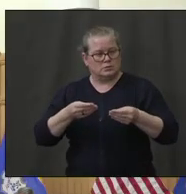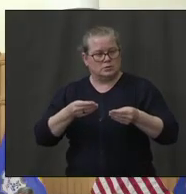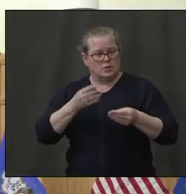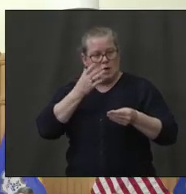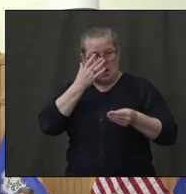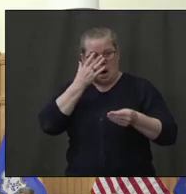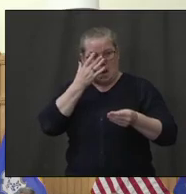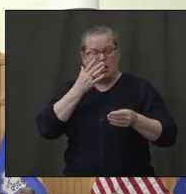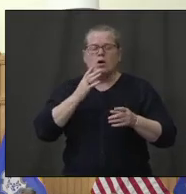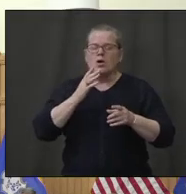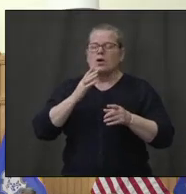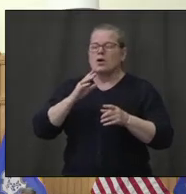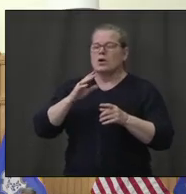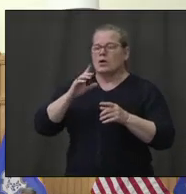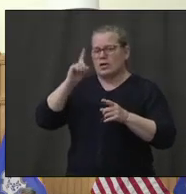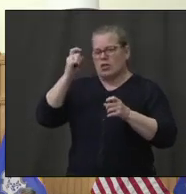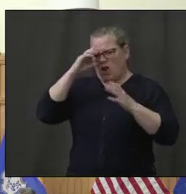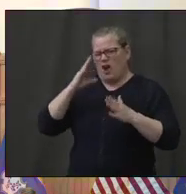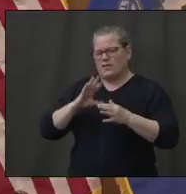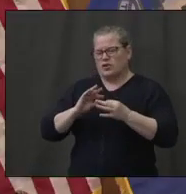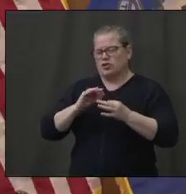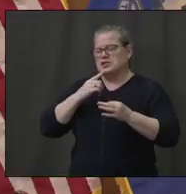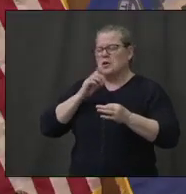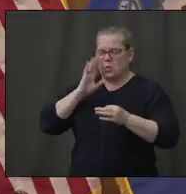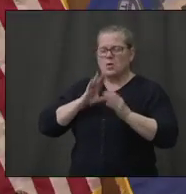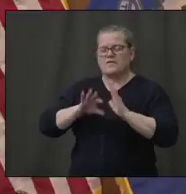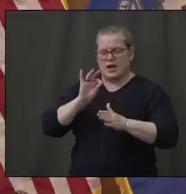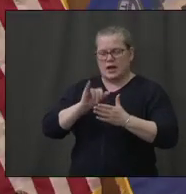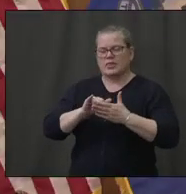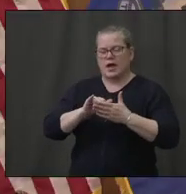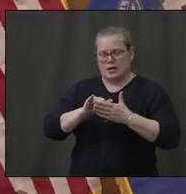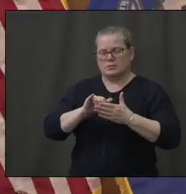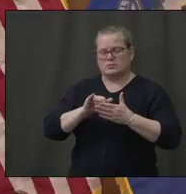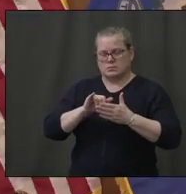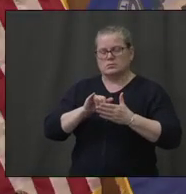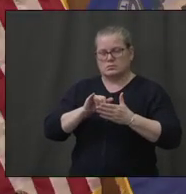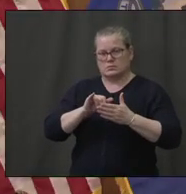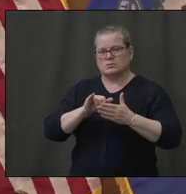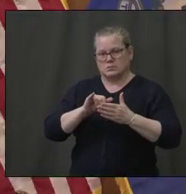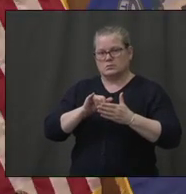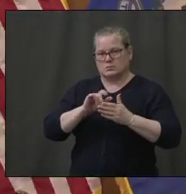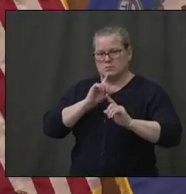Yeah. Have at least one COVID-19 positive case.